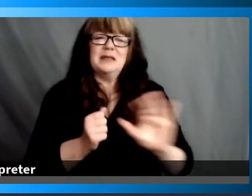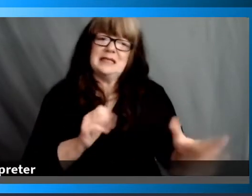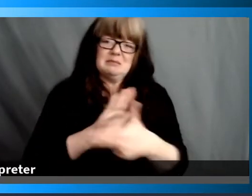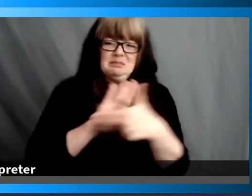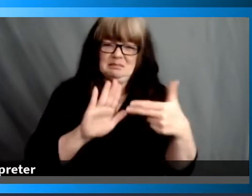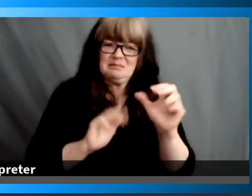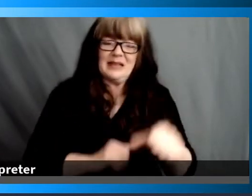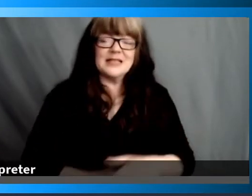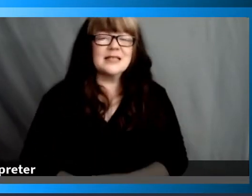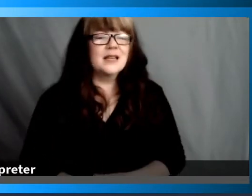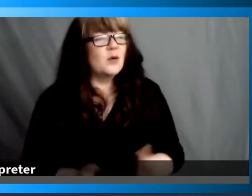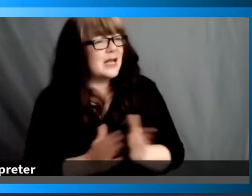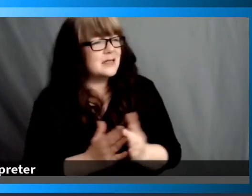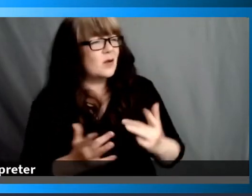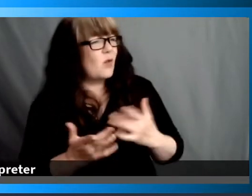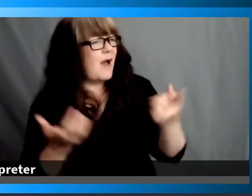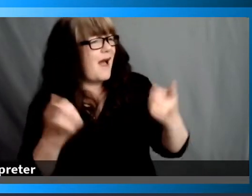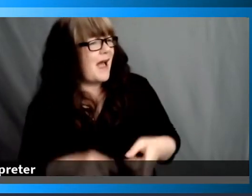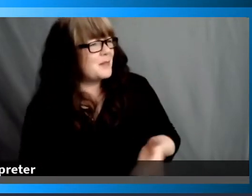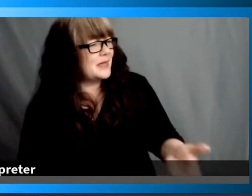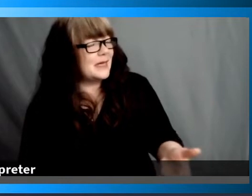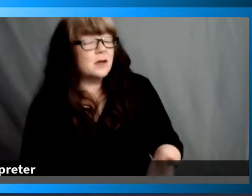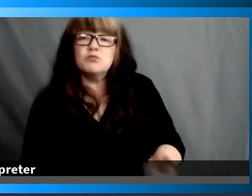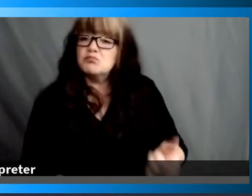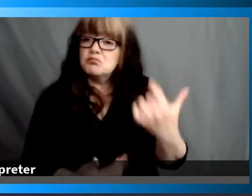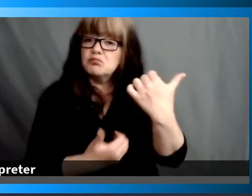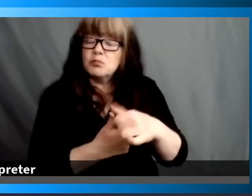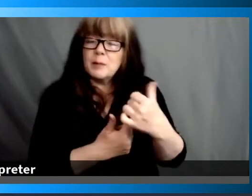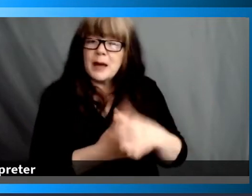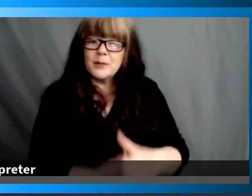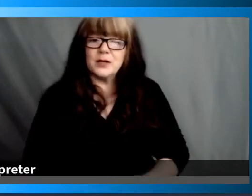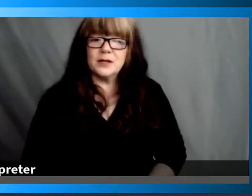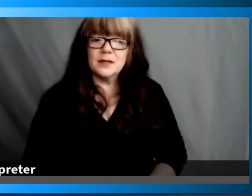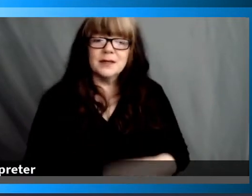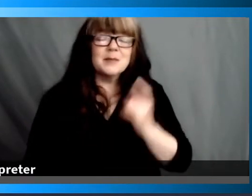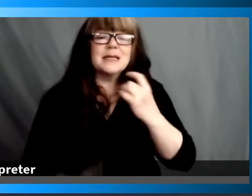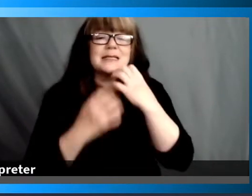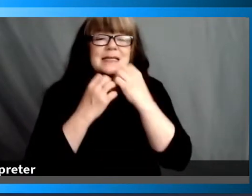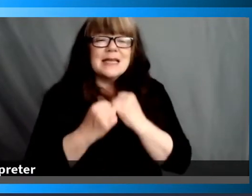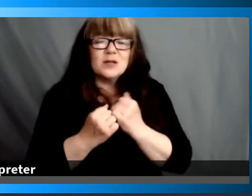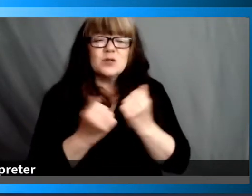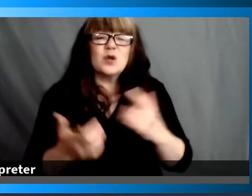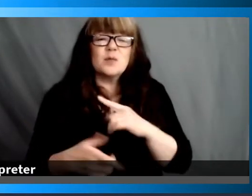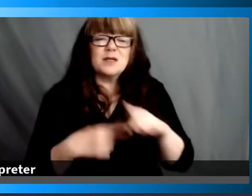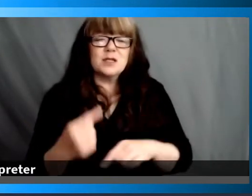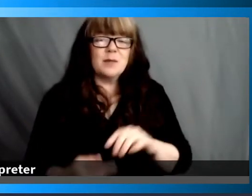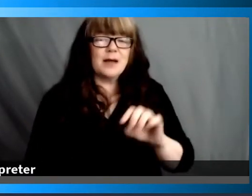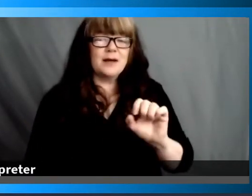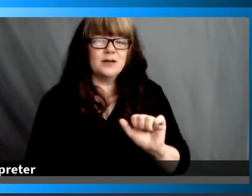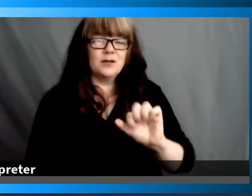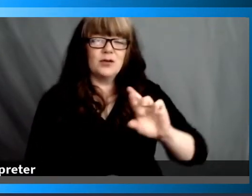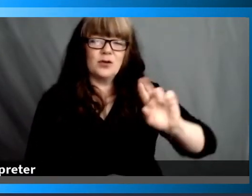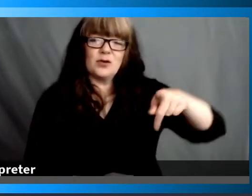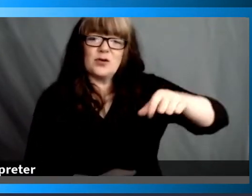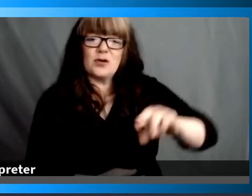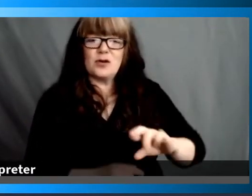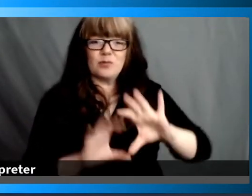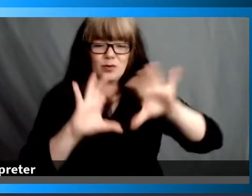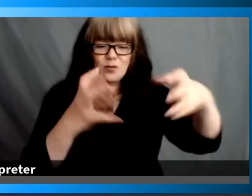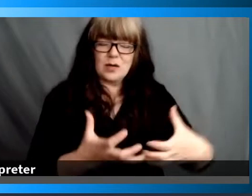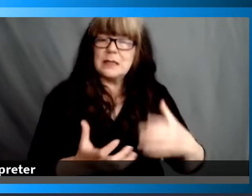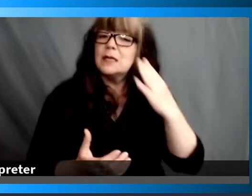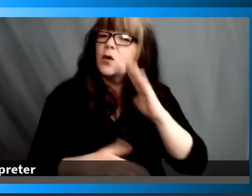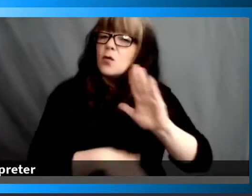We just ask him, oh, what happened here? And he just remember, because he like cares so much about the Earp universe. He just knows all the facts.